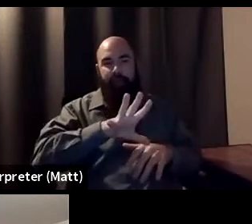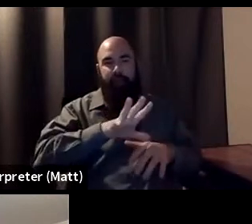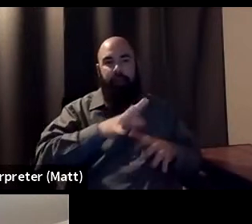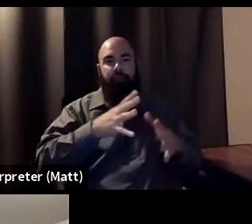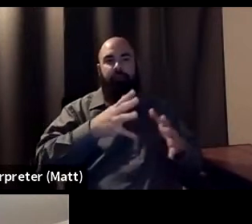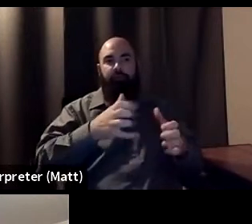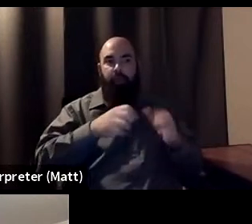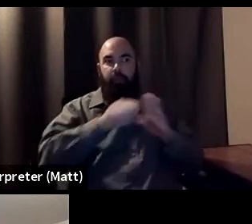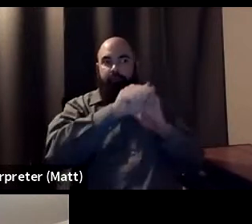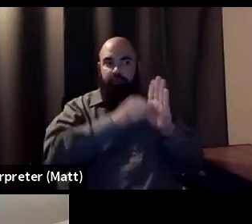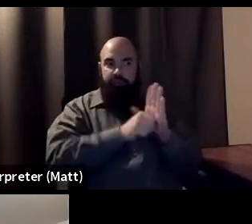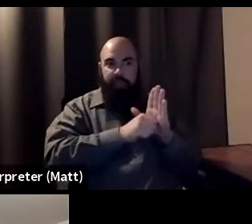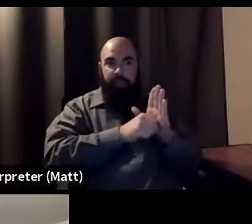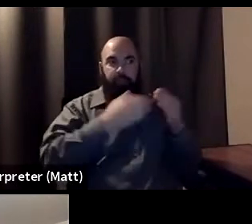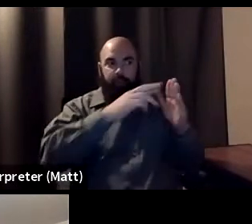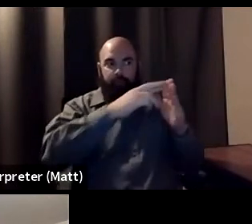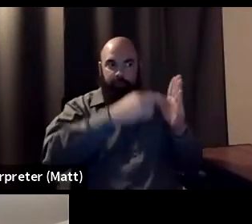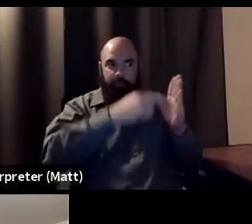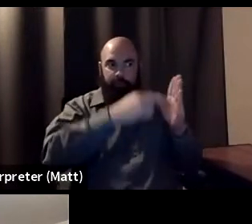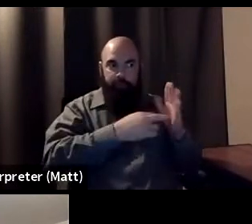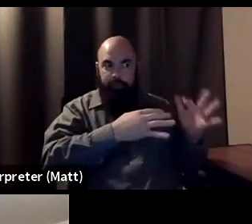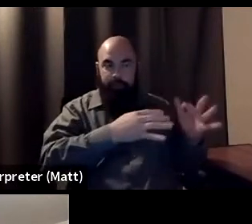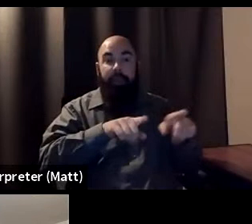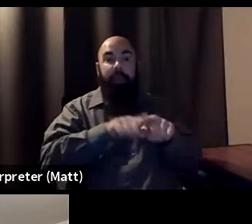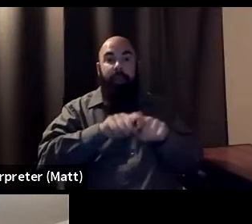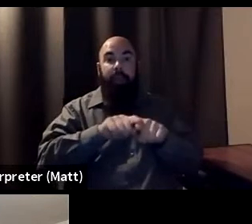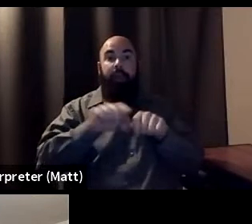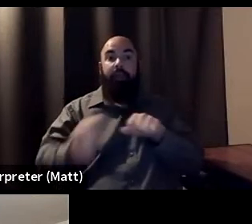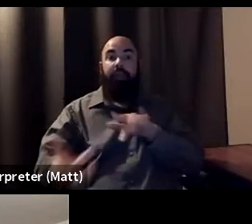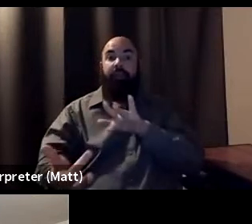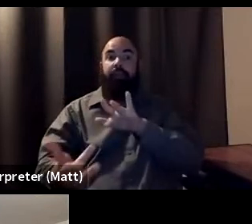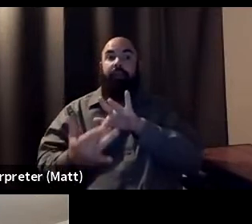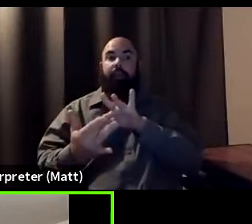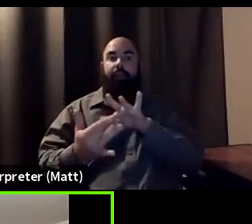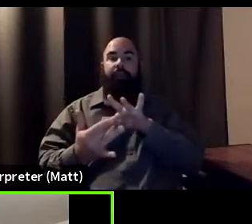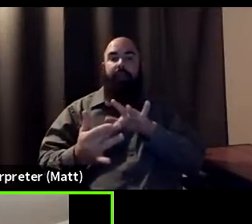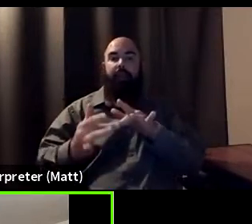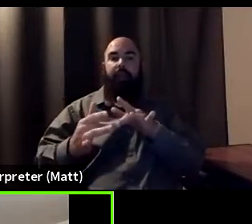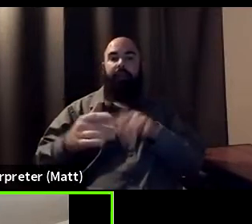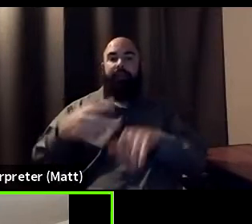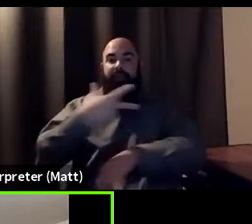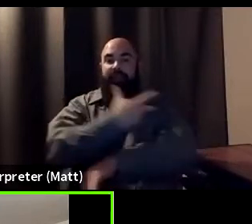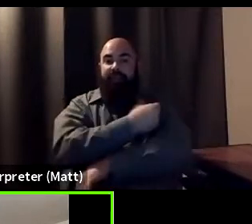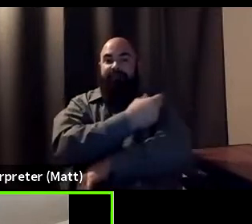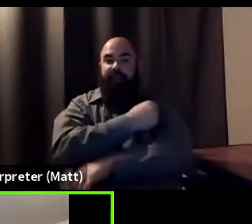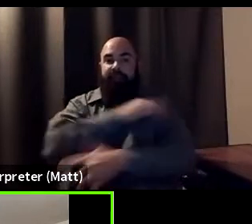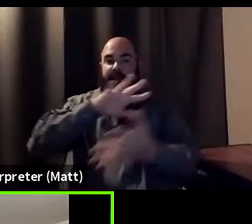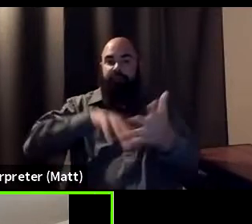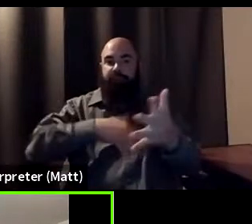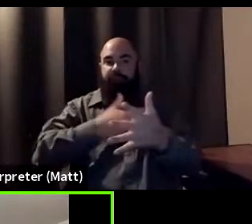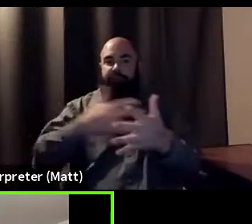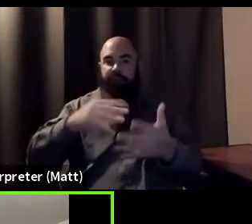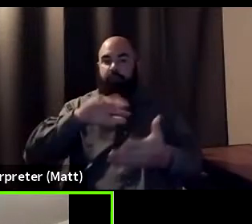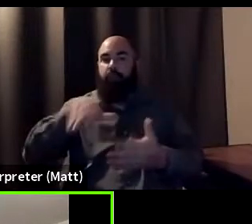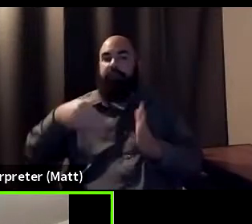can also call the vaccine scheduling center too. Is that correct? They can call our local